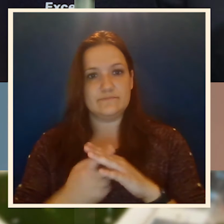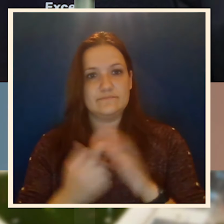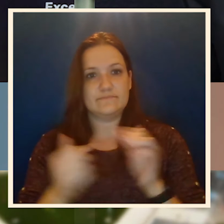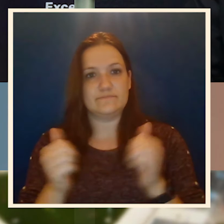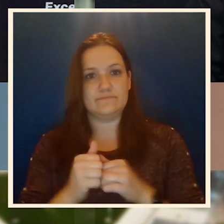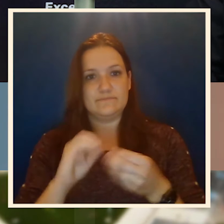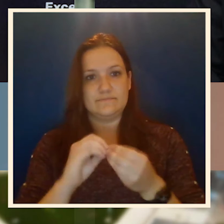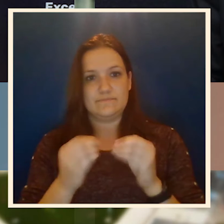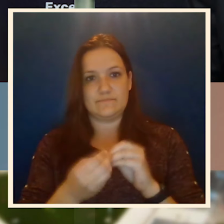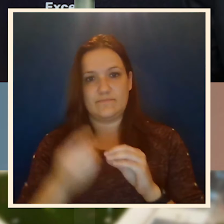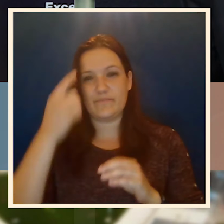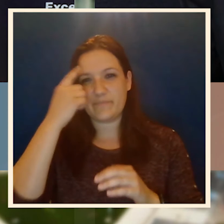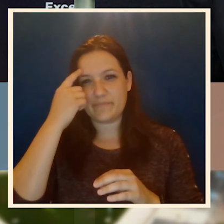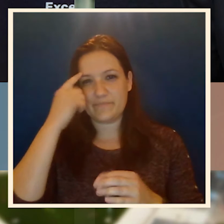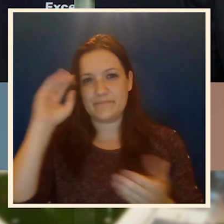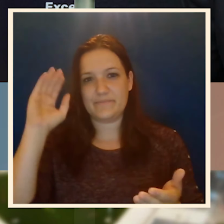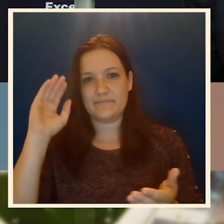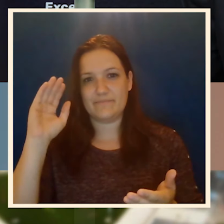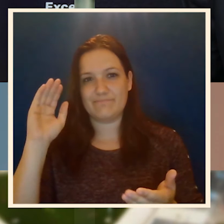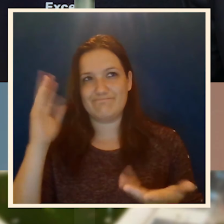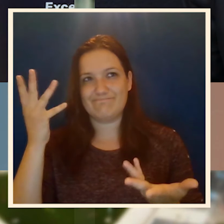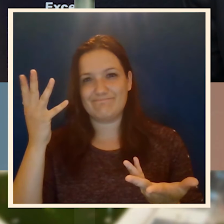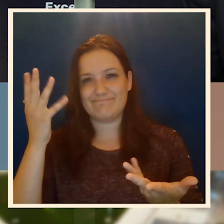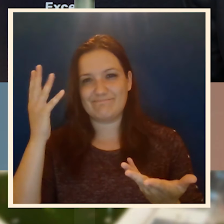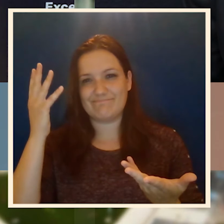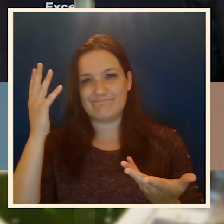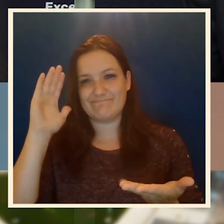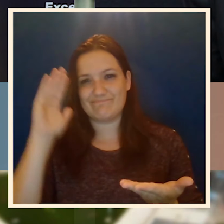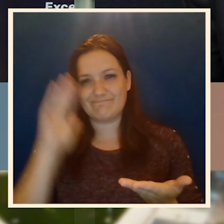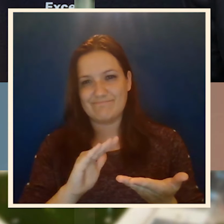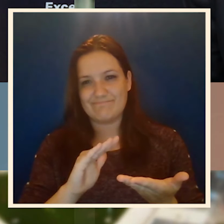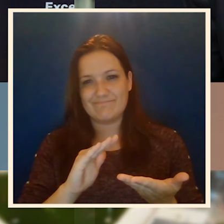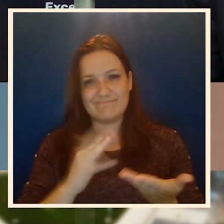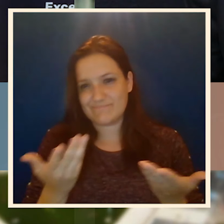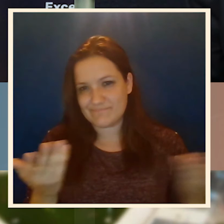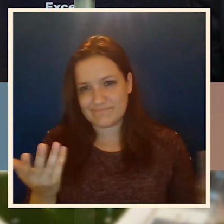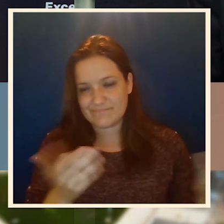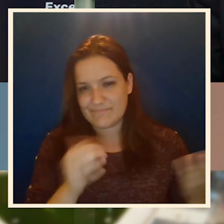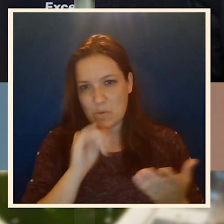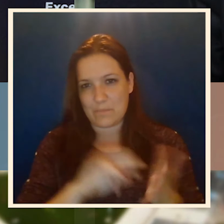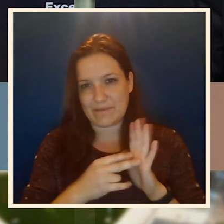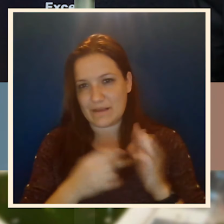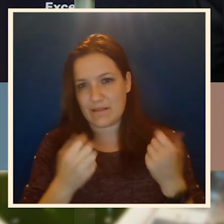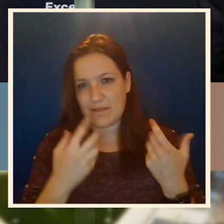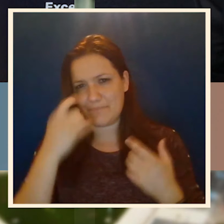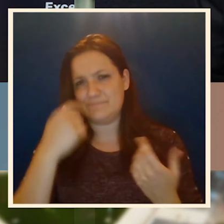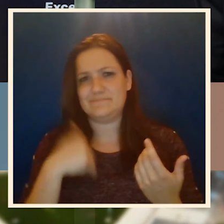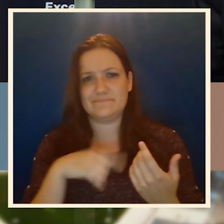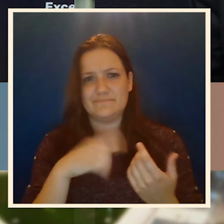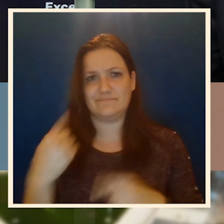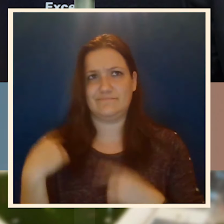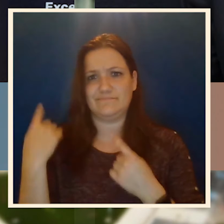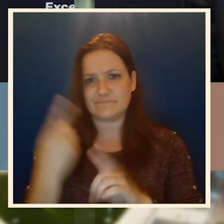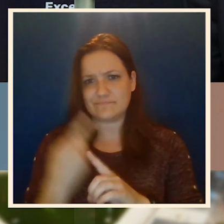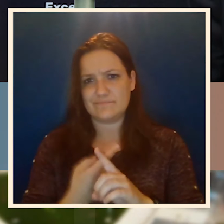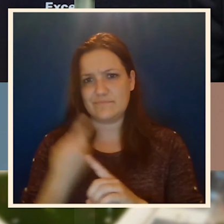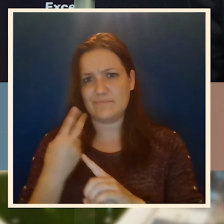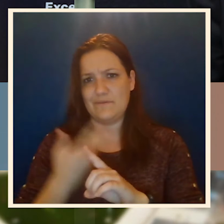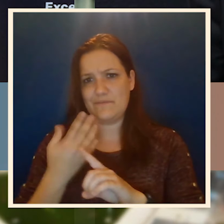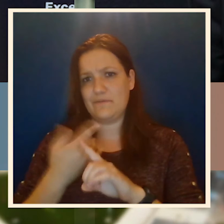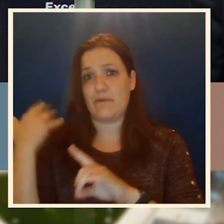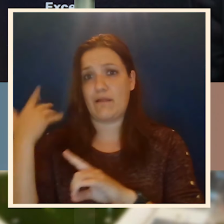letting me catch my breath. So yeah, I'll start with the numbers, although I think those are becoming less and less meaningful.